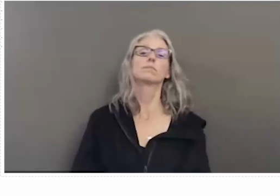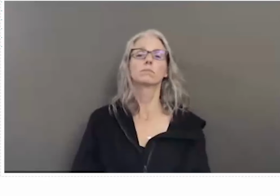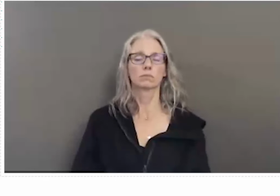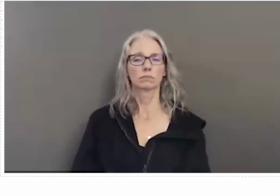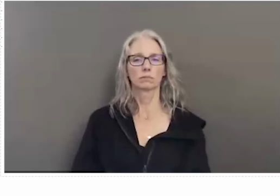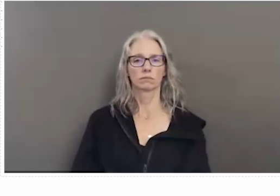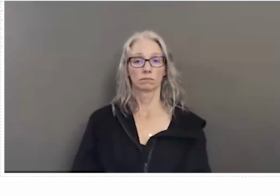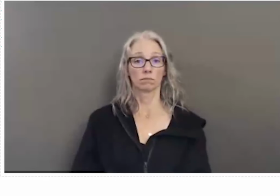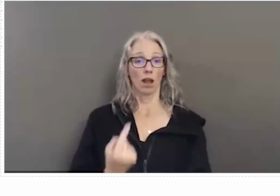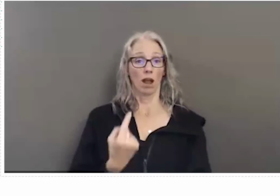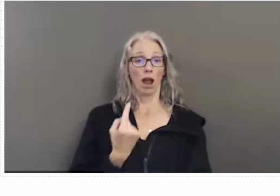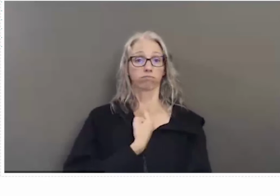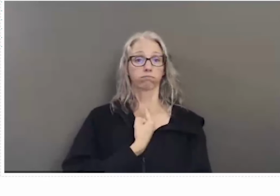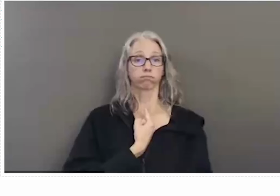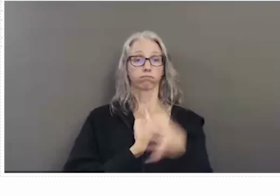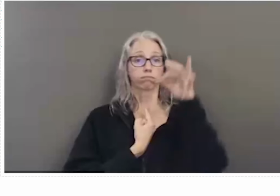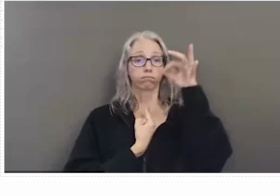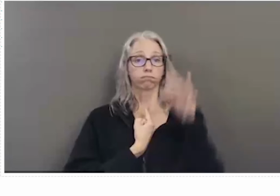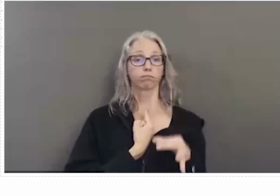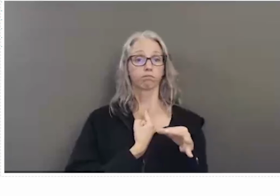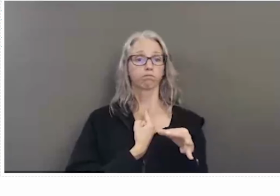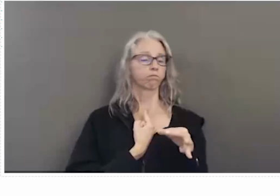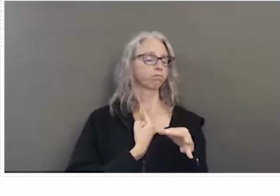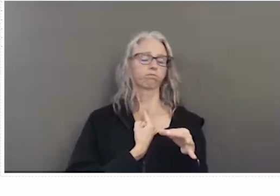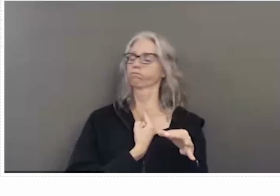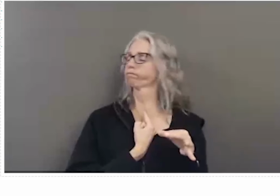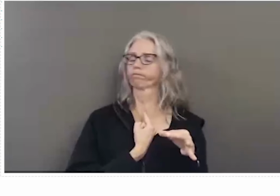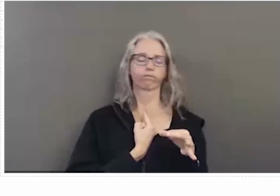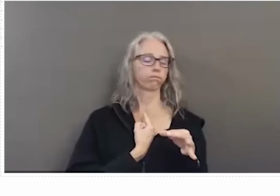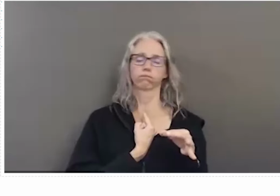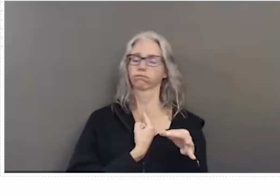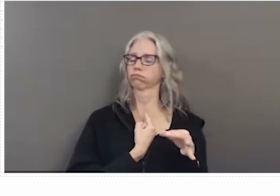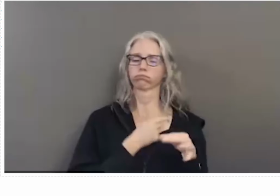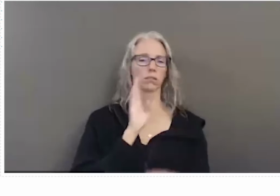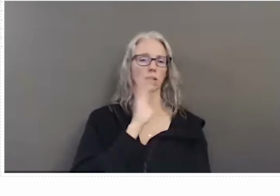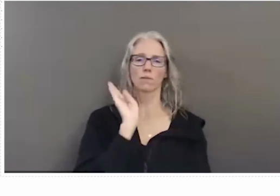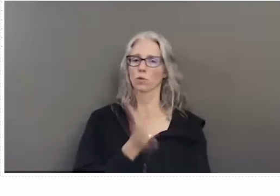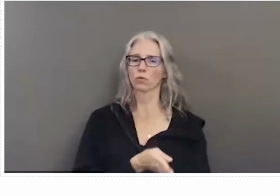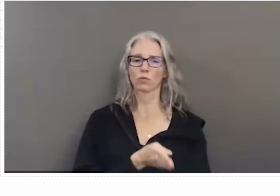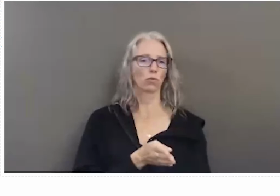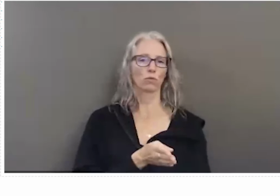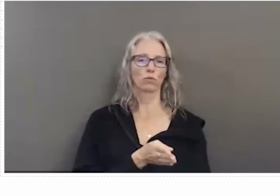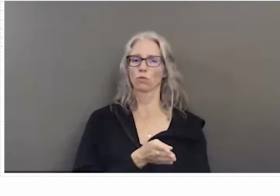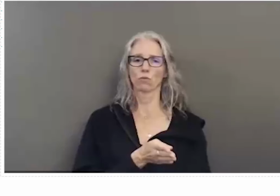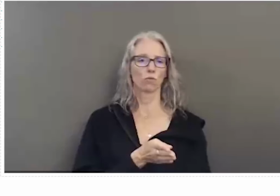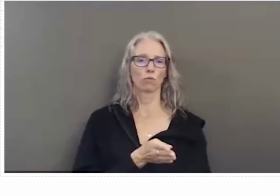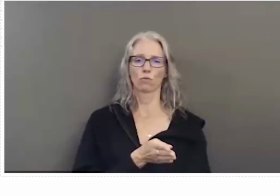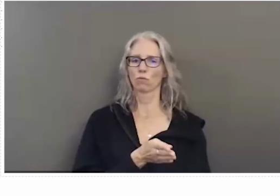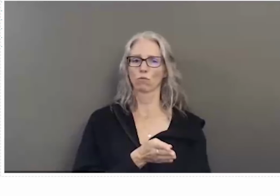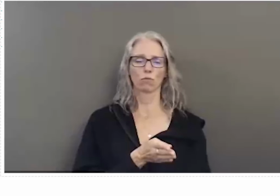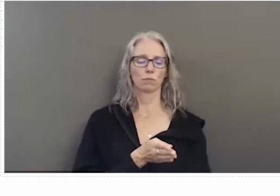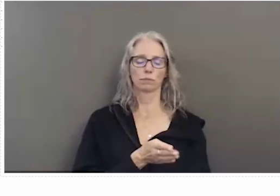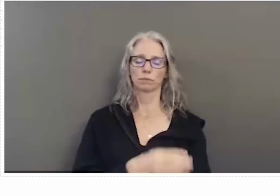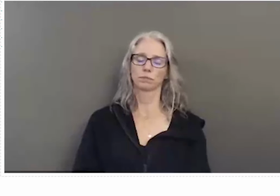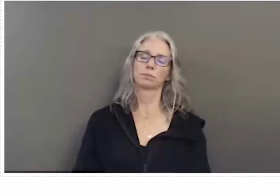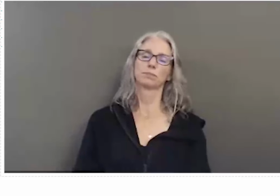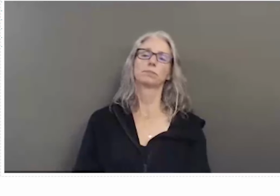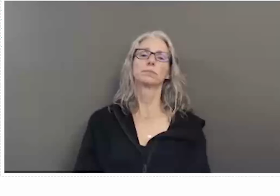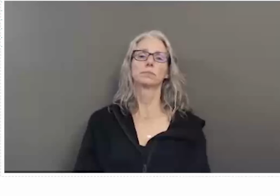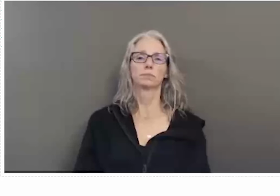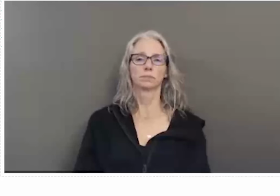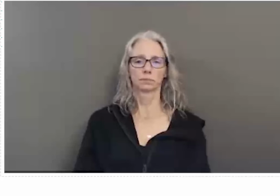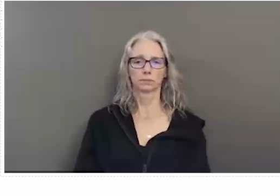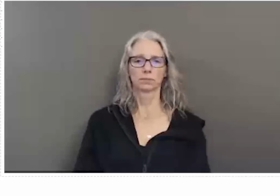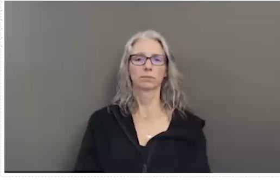decision, or a decision made by a single person at our organization. And